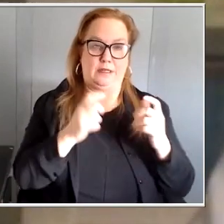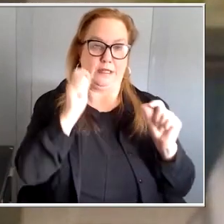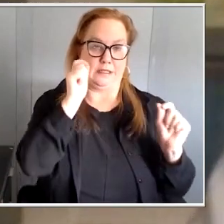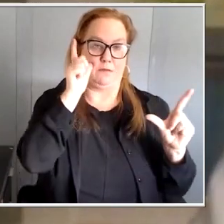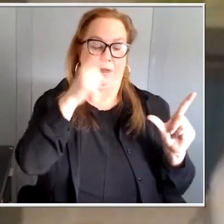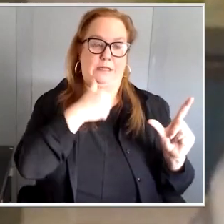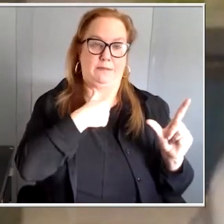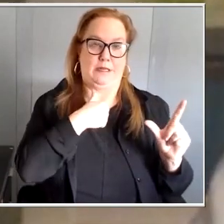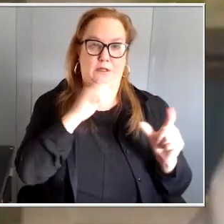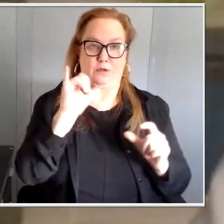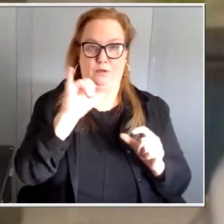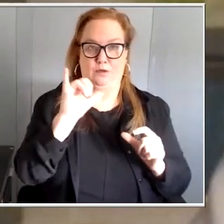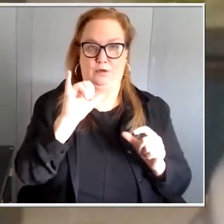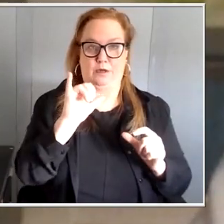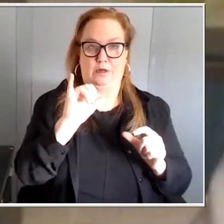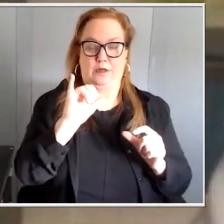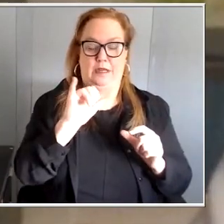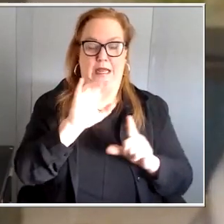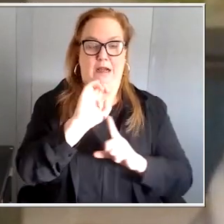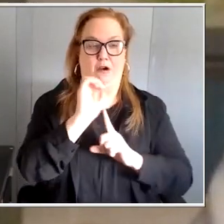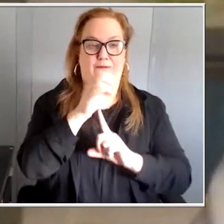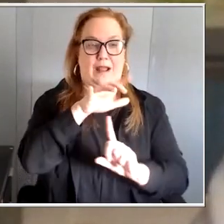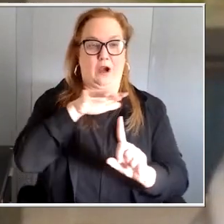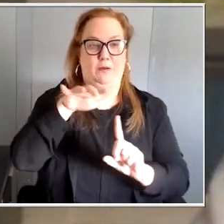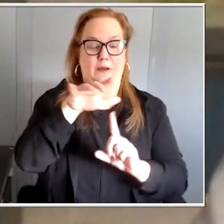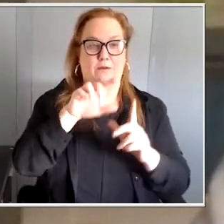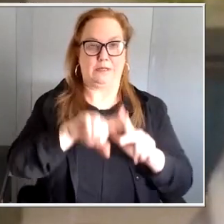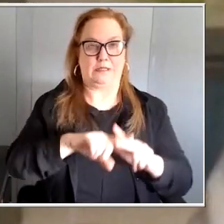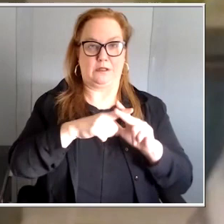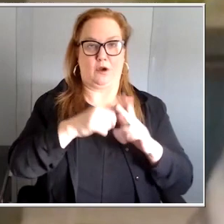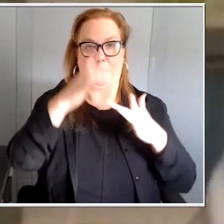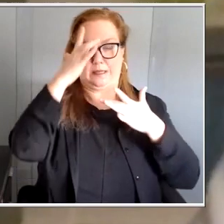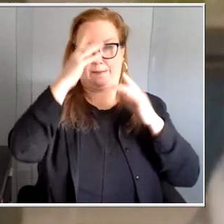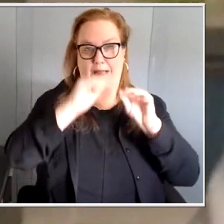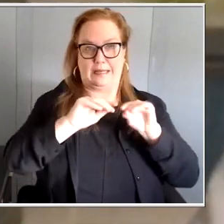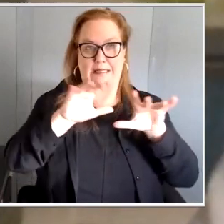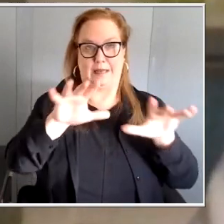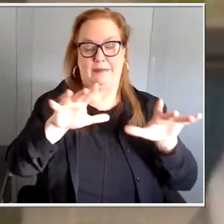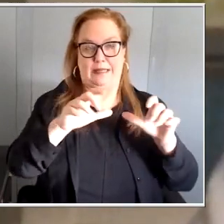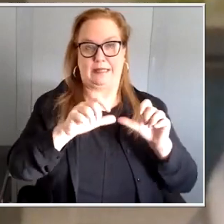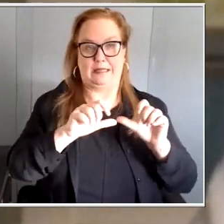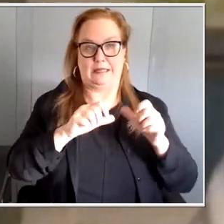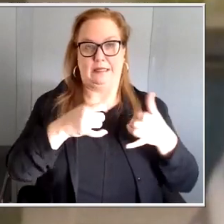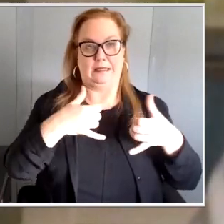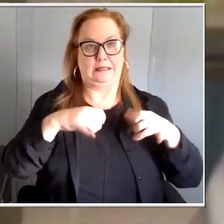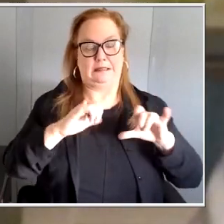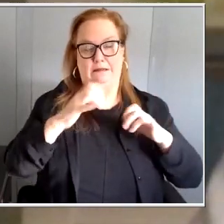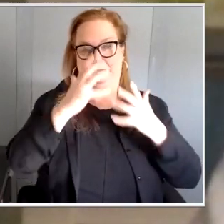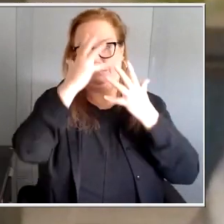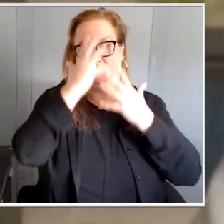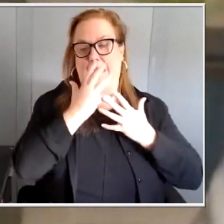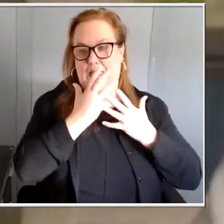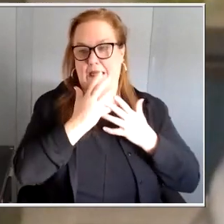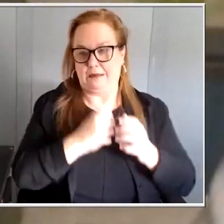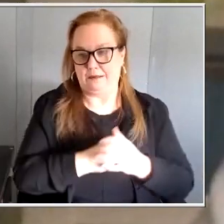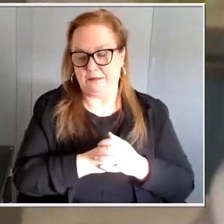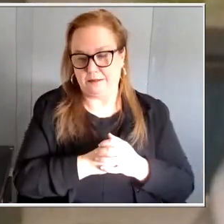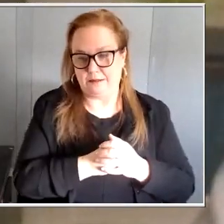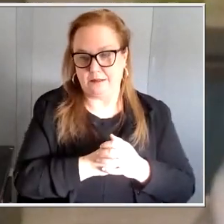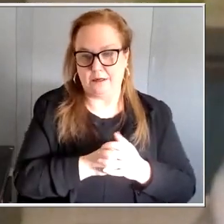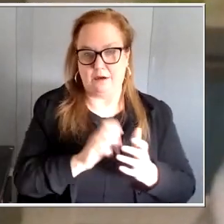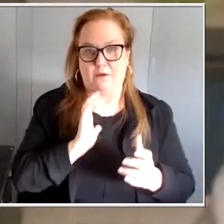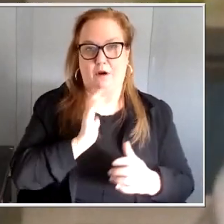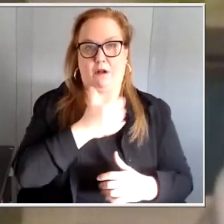me. Even in the environment we were in as we started the pandemic, it still seemed very tragic on every front for us